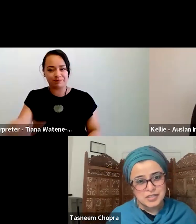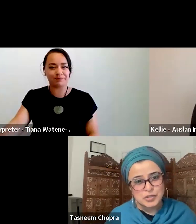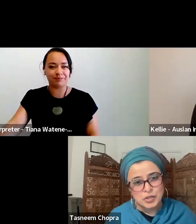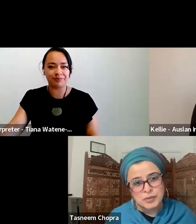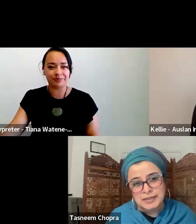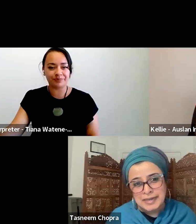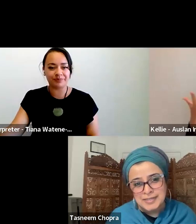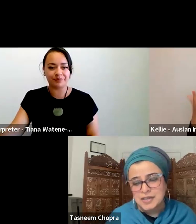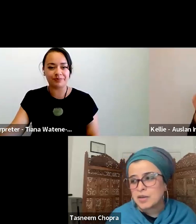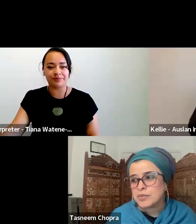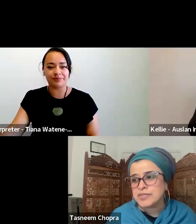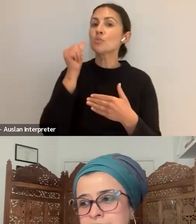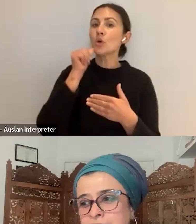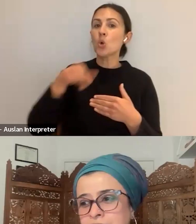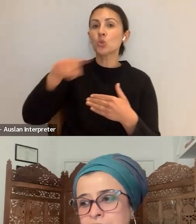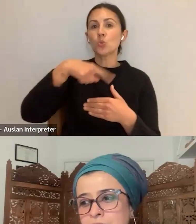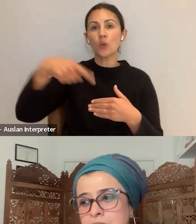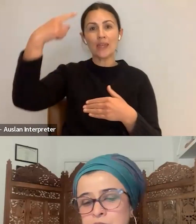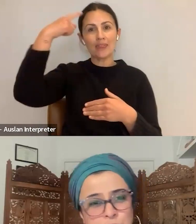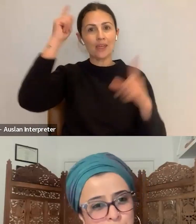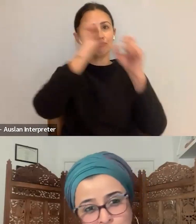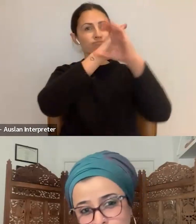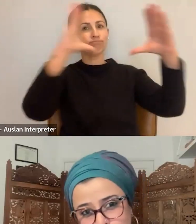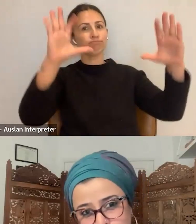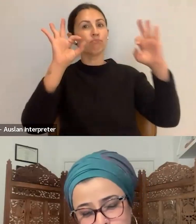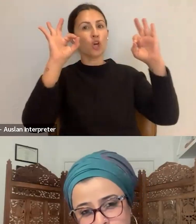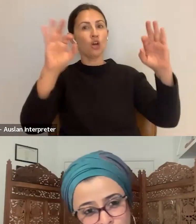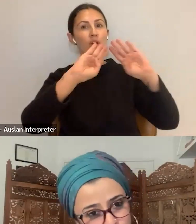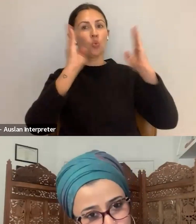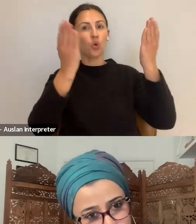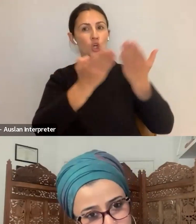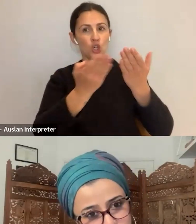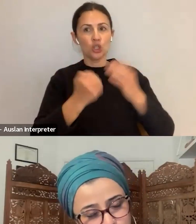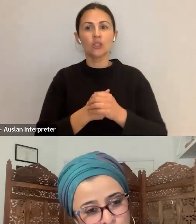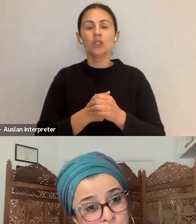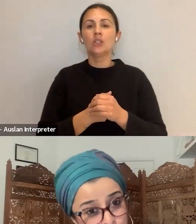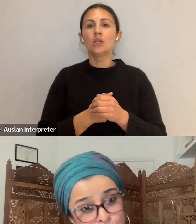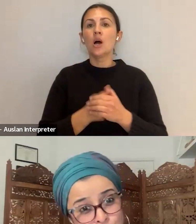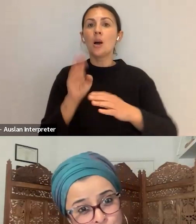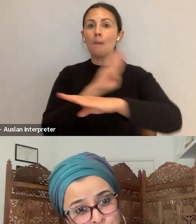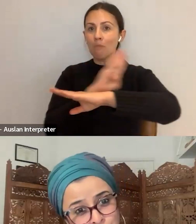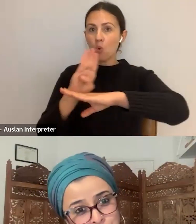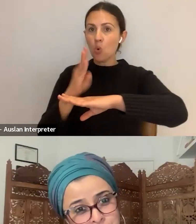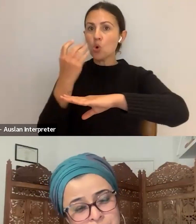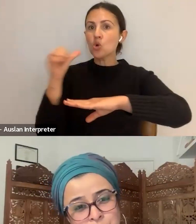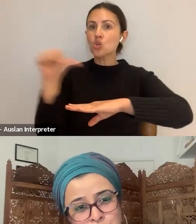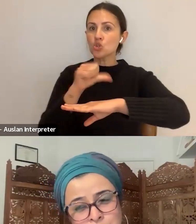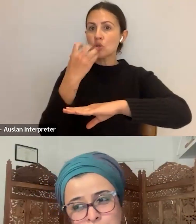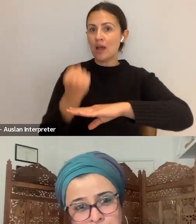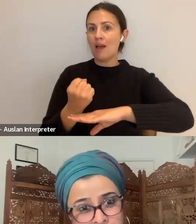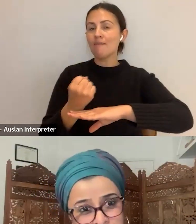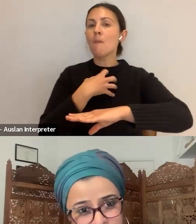a utopic lens, I would say you wouldn't be the only person of colour on a board. There would be more than one of you.